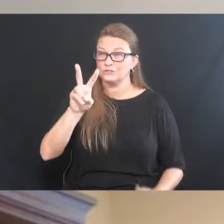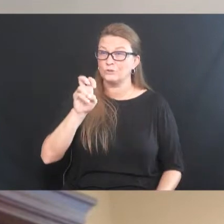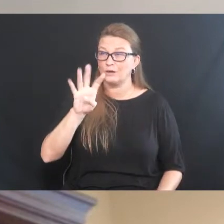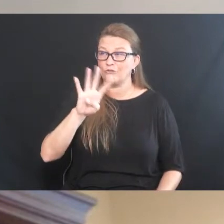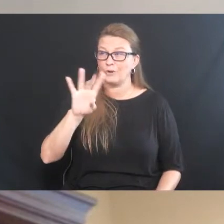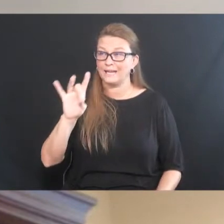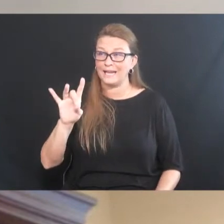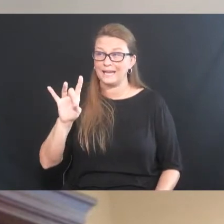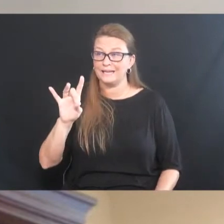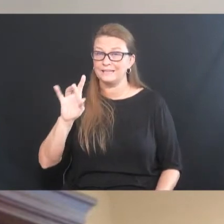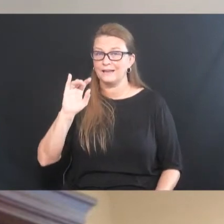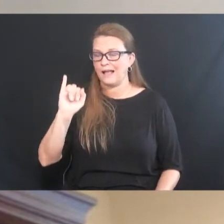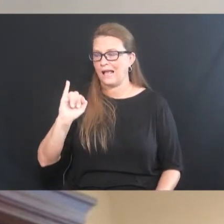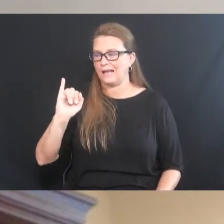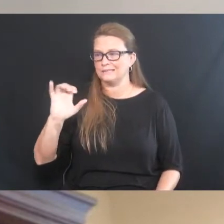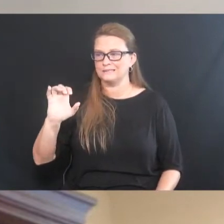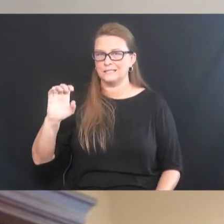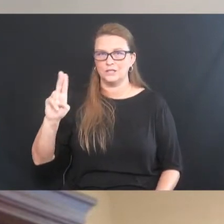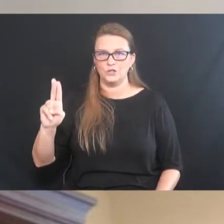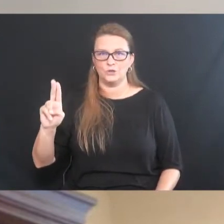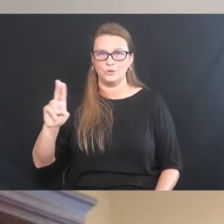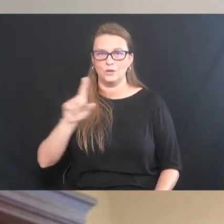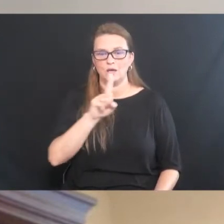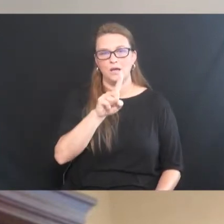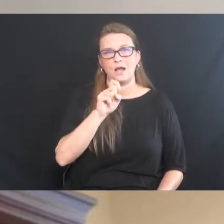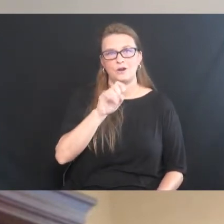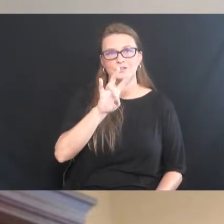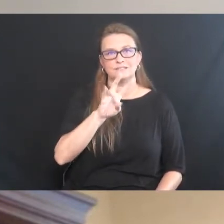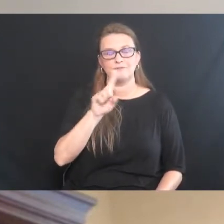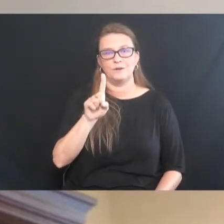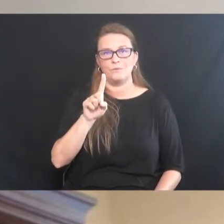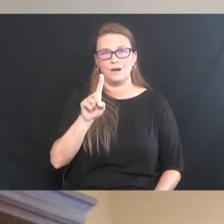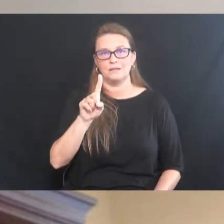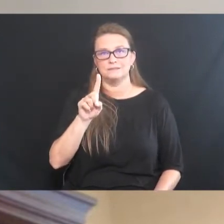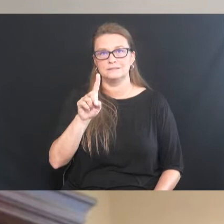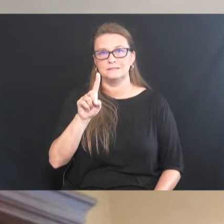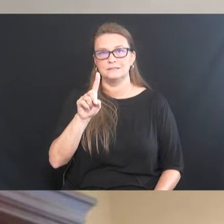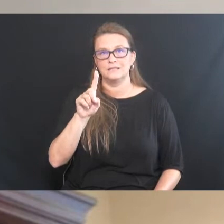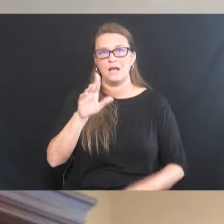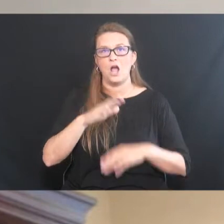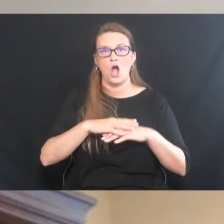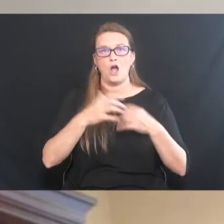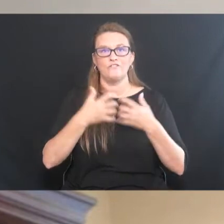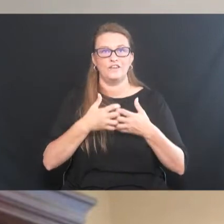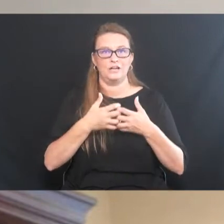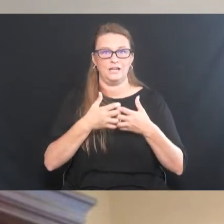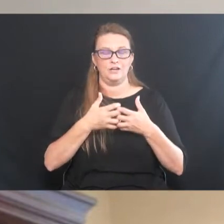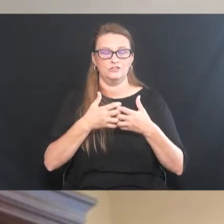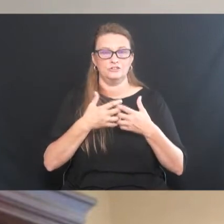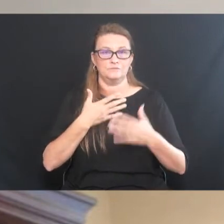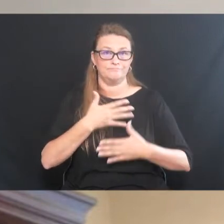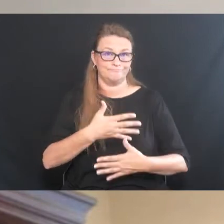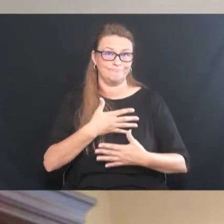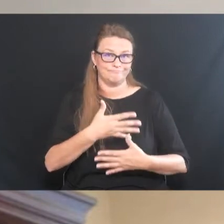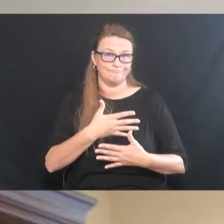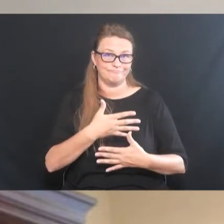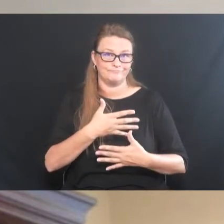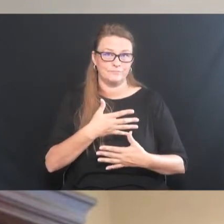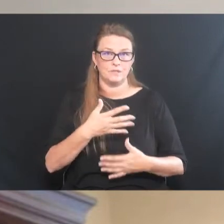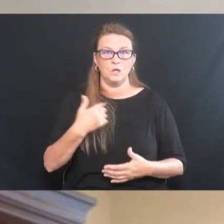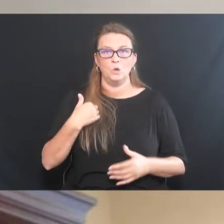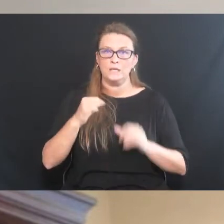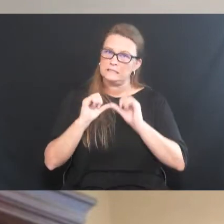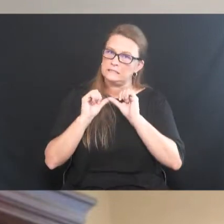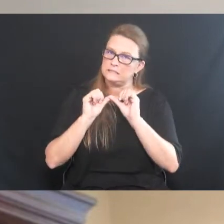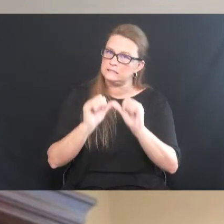248 in the ICU and 171 on ventilators. We will continue to press